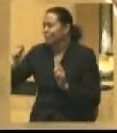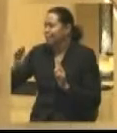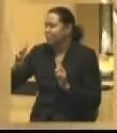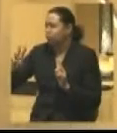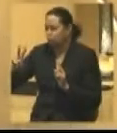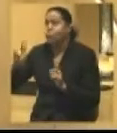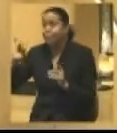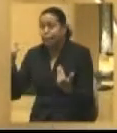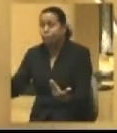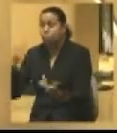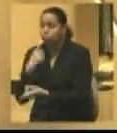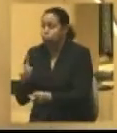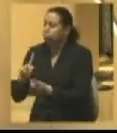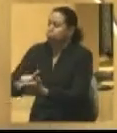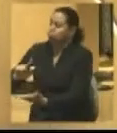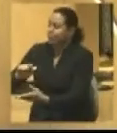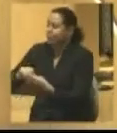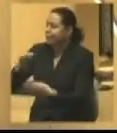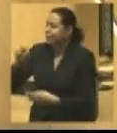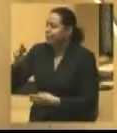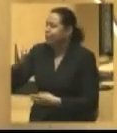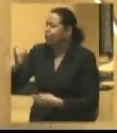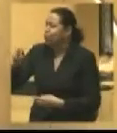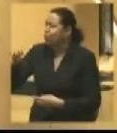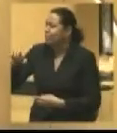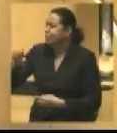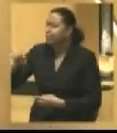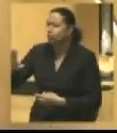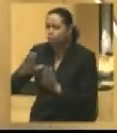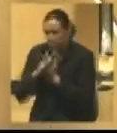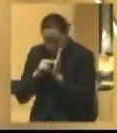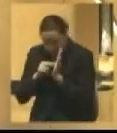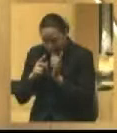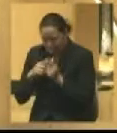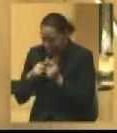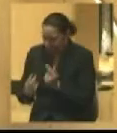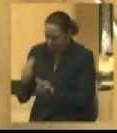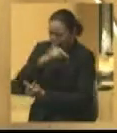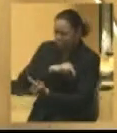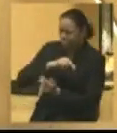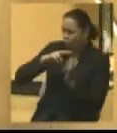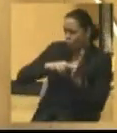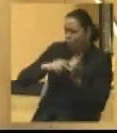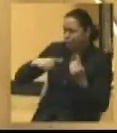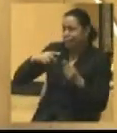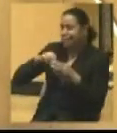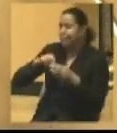the territories. Yes. Your book got me interested in going back to the debates. I read the debates in the Congressional Globe at the time.